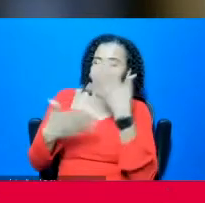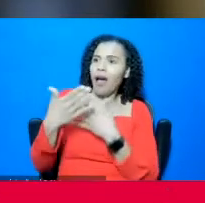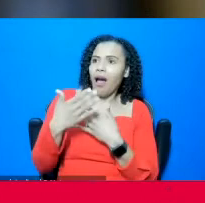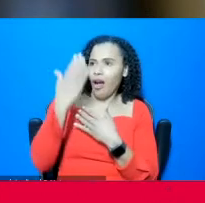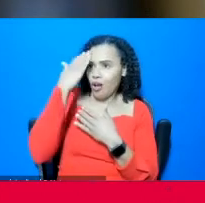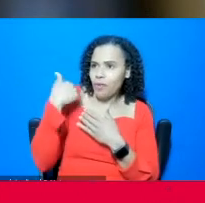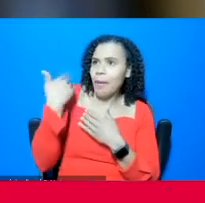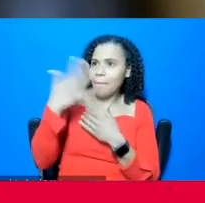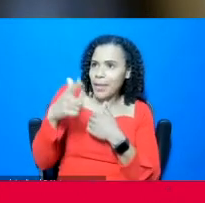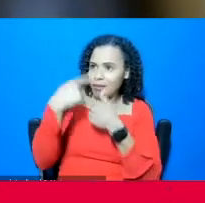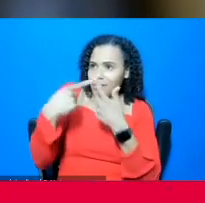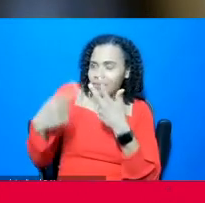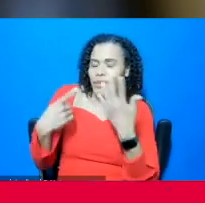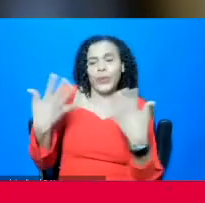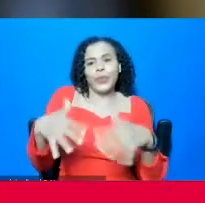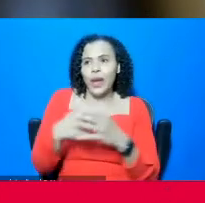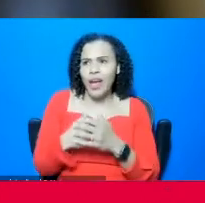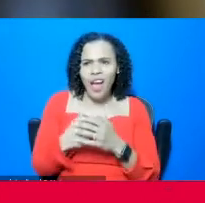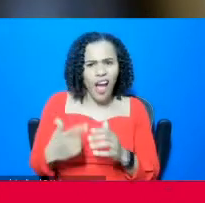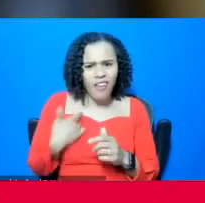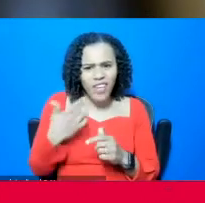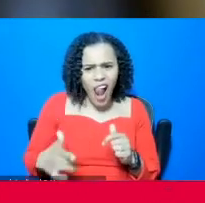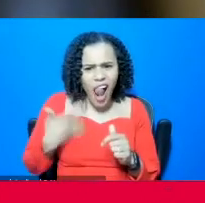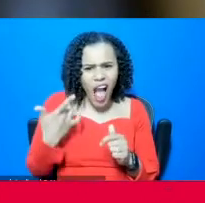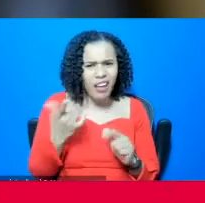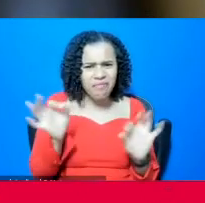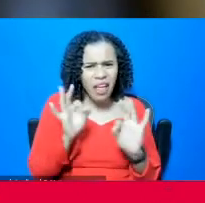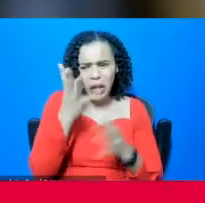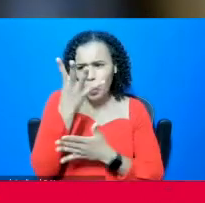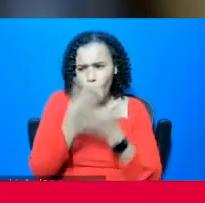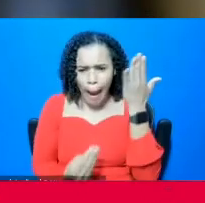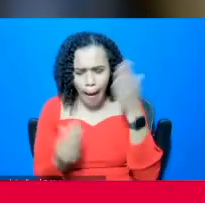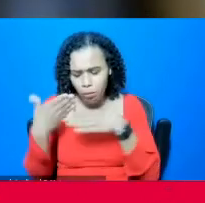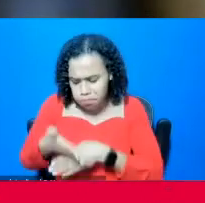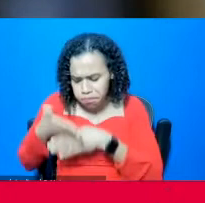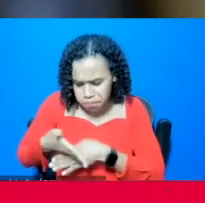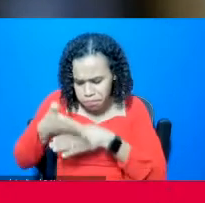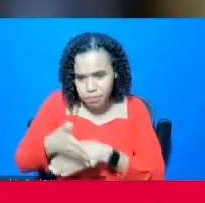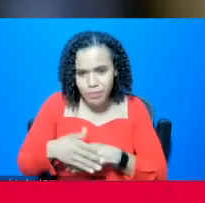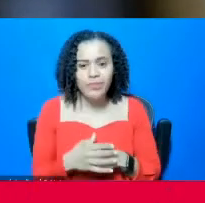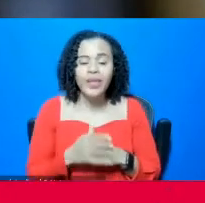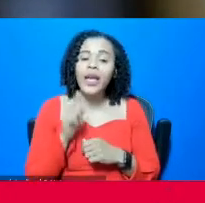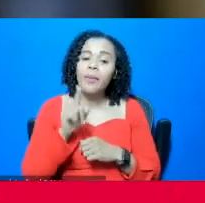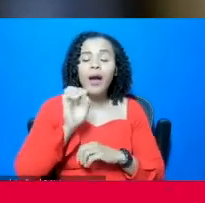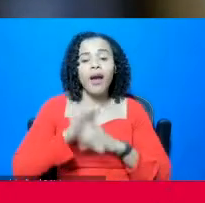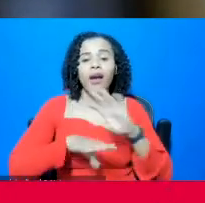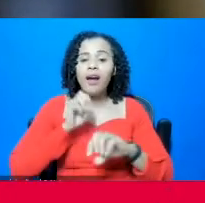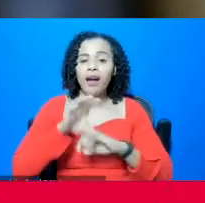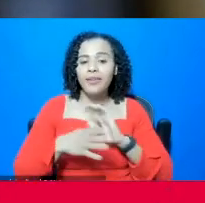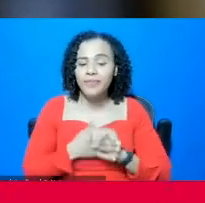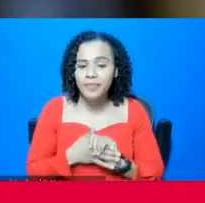reminded that I don't have a life sometimes. But for what I'm going to talk about, if you didn't get from my